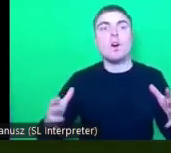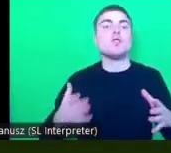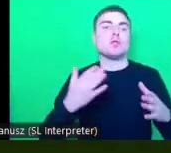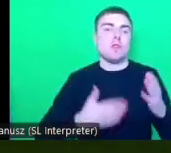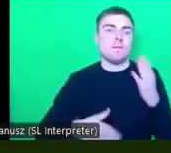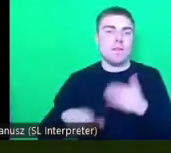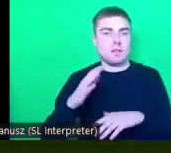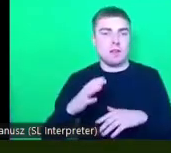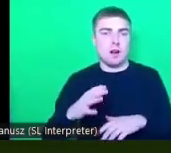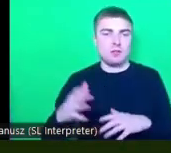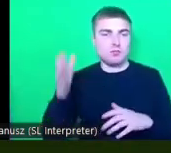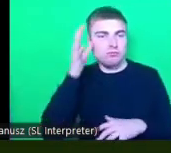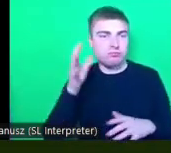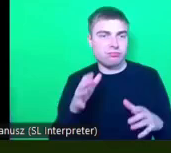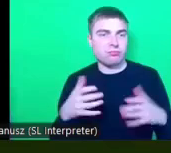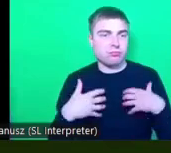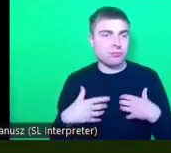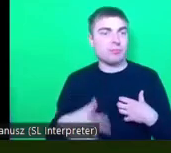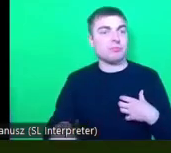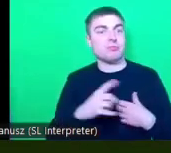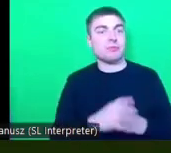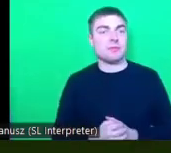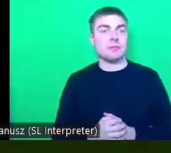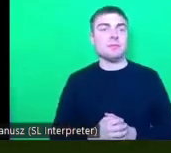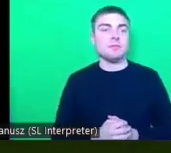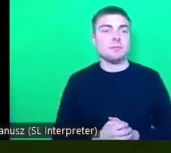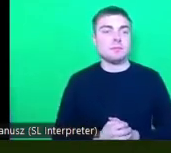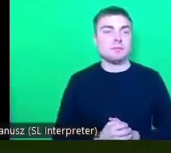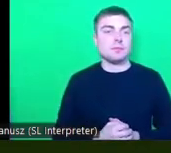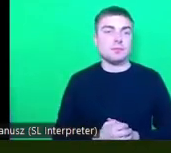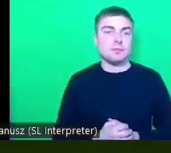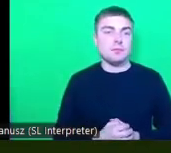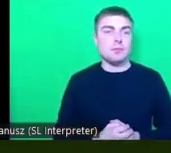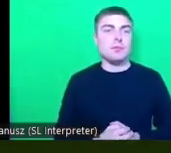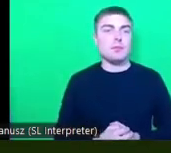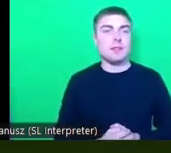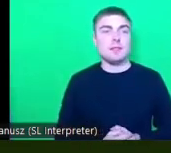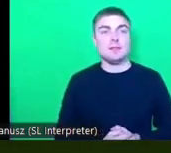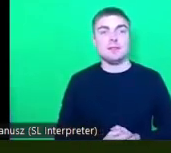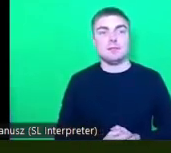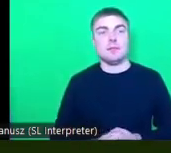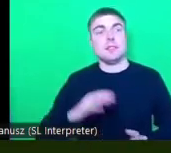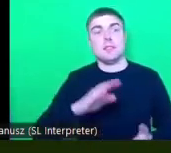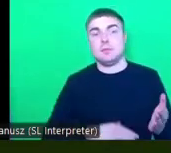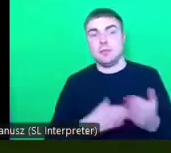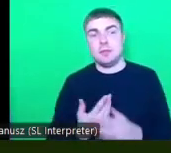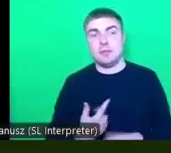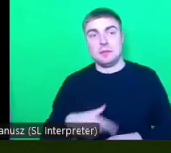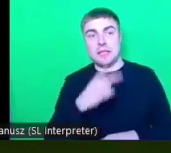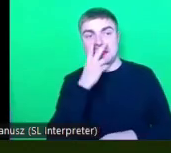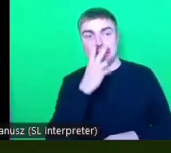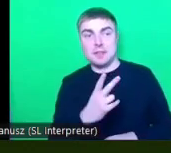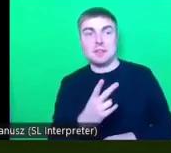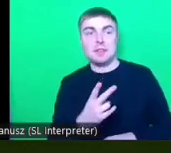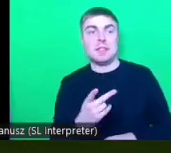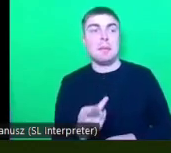size is, for the earlier studies, approximately 1,000 square kilometer. And here, during the latest years, you see a pretty big variation. So we